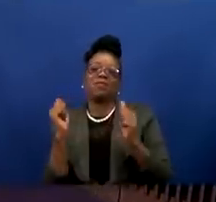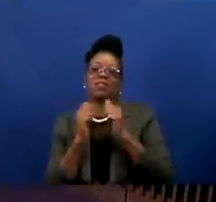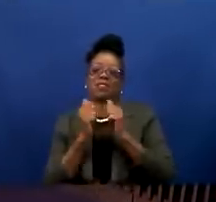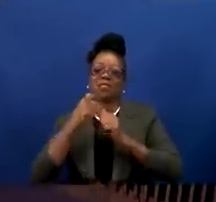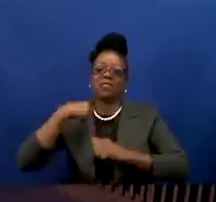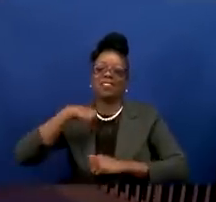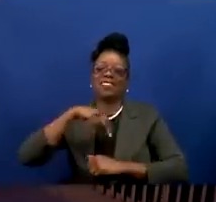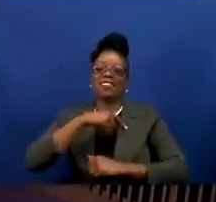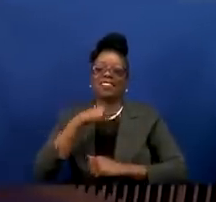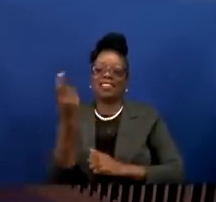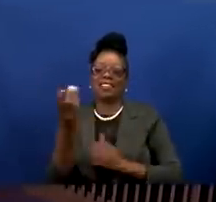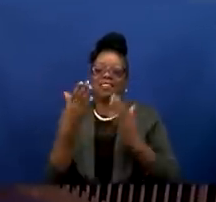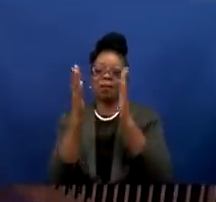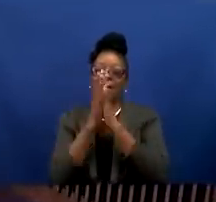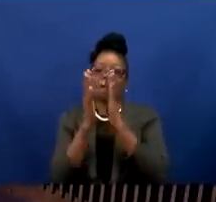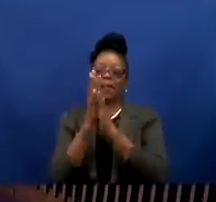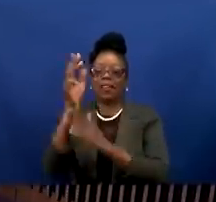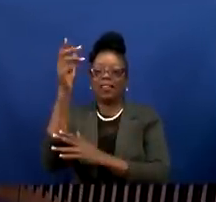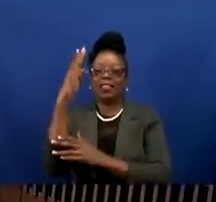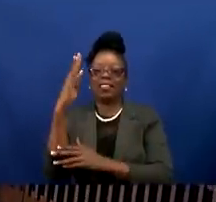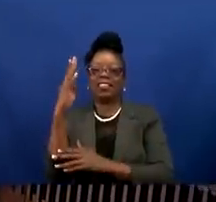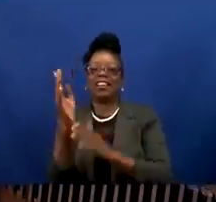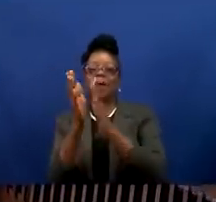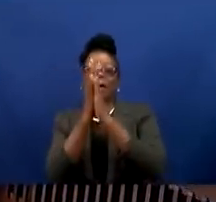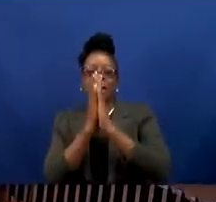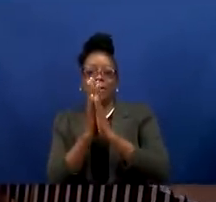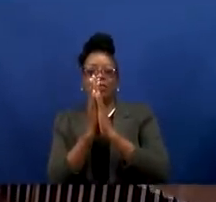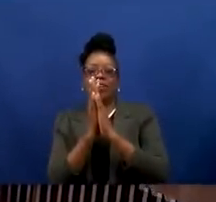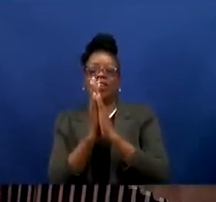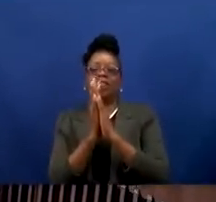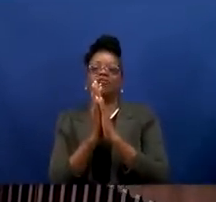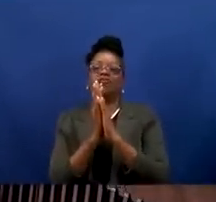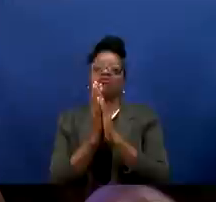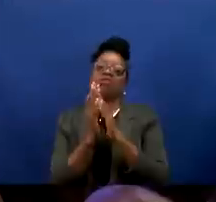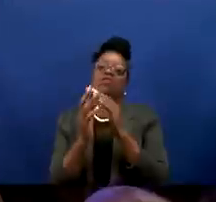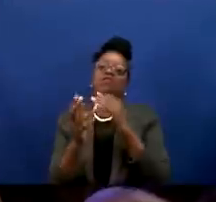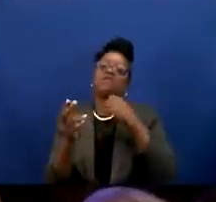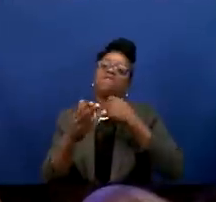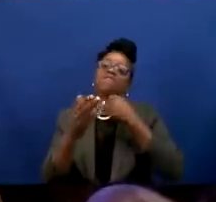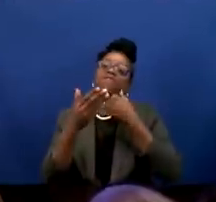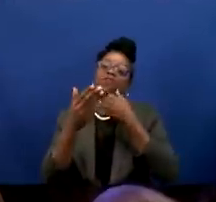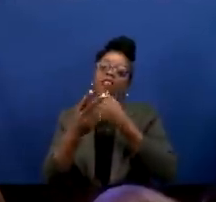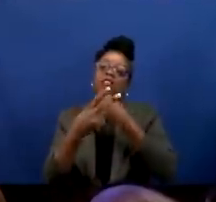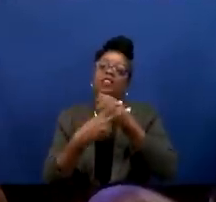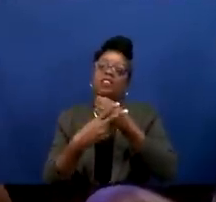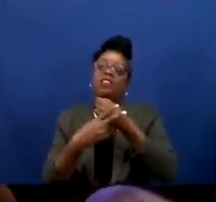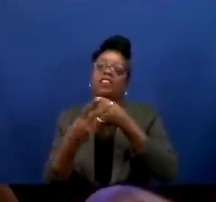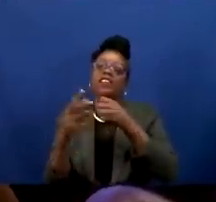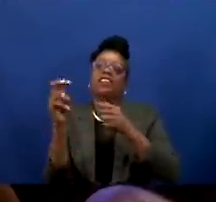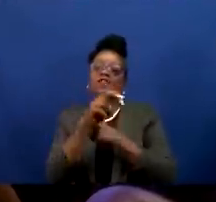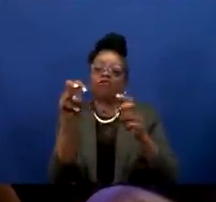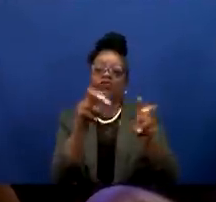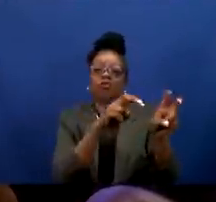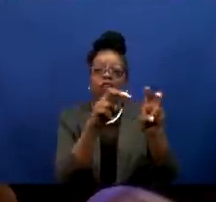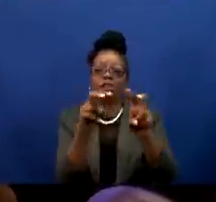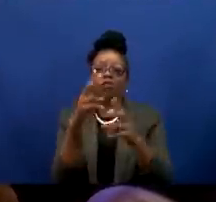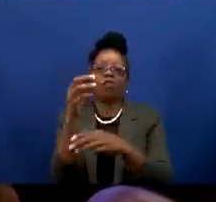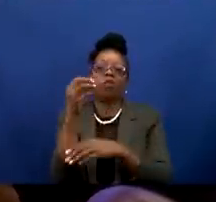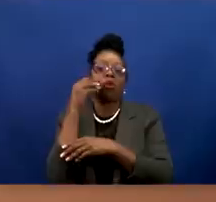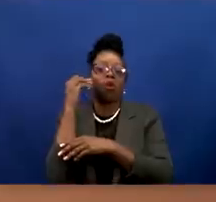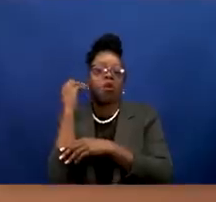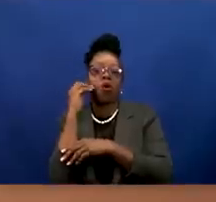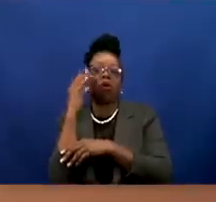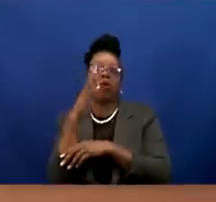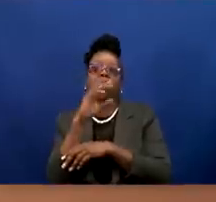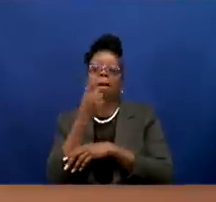you. And we pray that you'll have safe passage back to your destinations. My in-laws are in town, as they